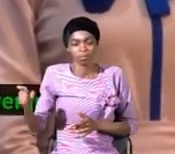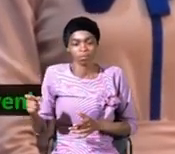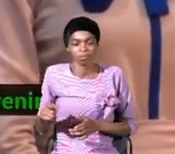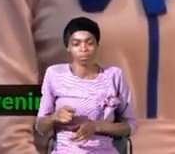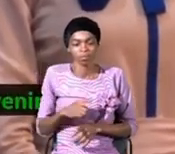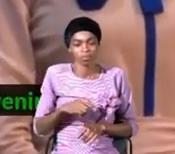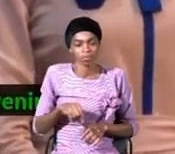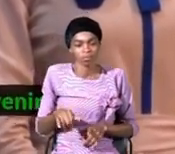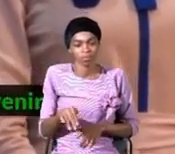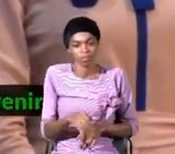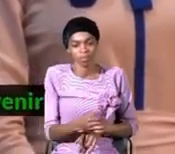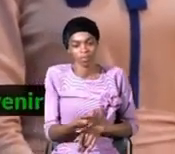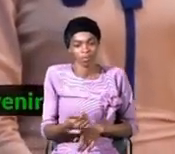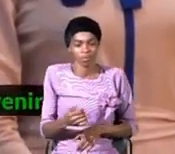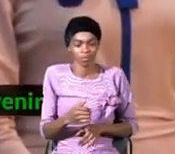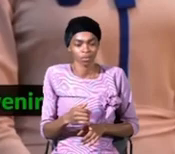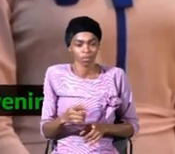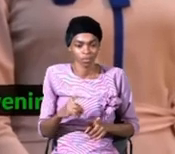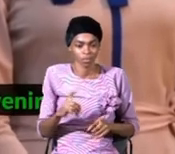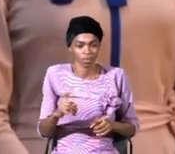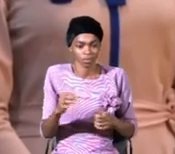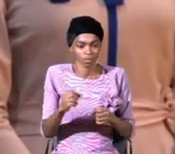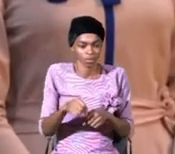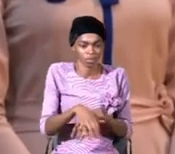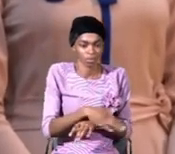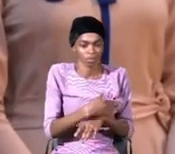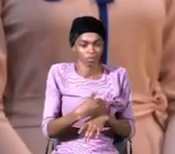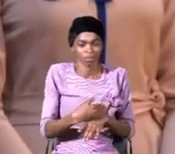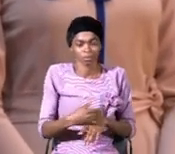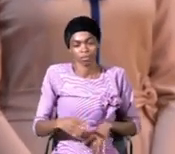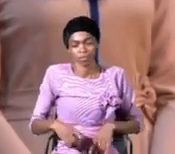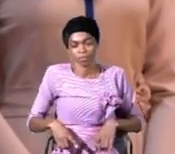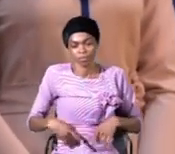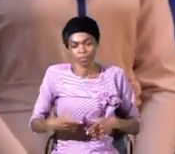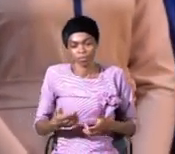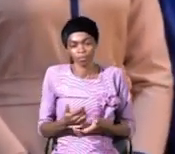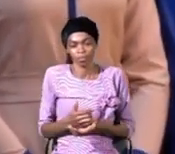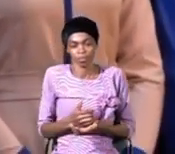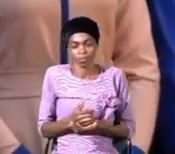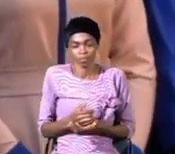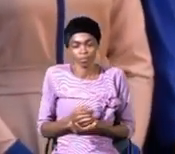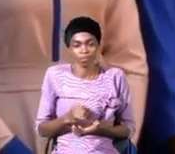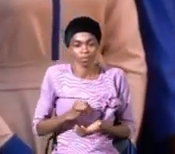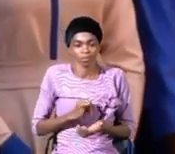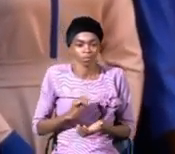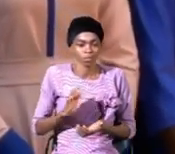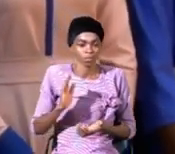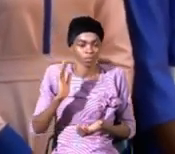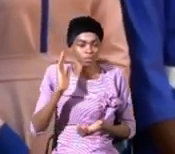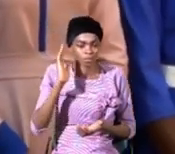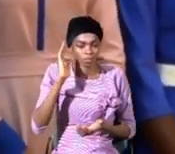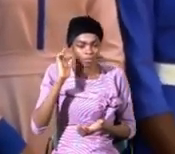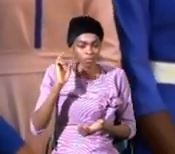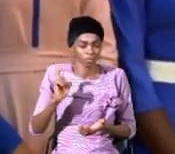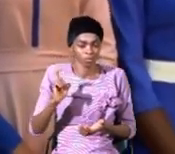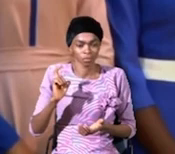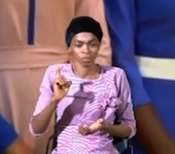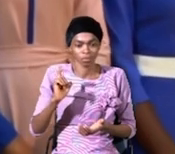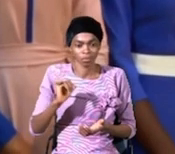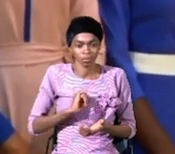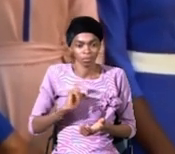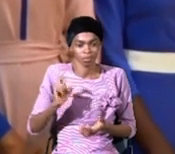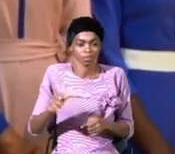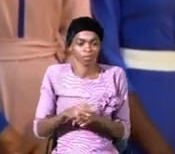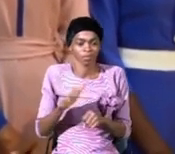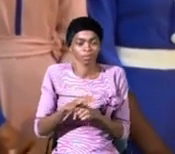torch generations unborn. But I tell you that I must fulfill my destiny.